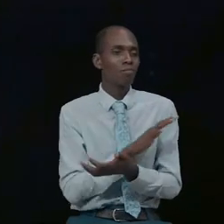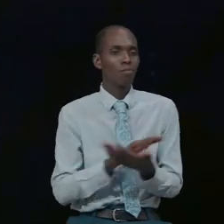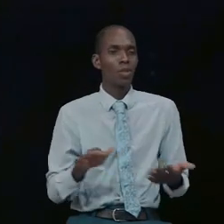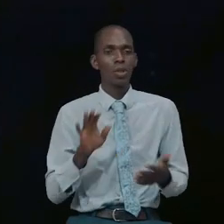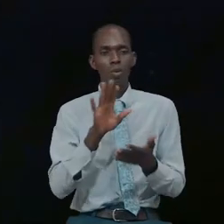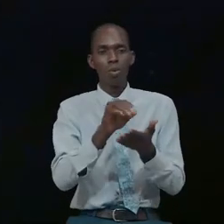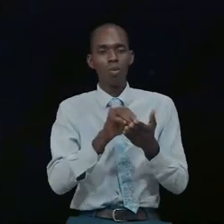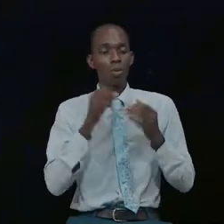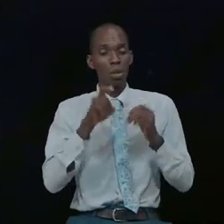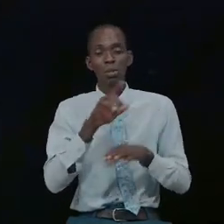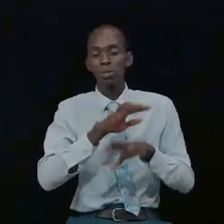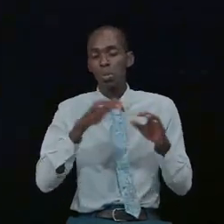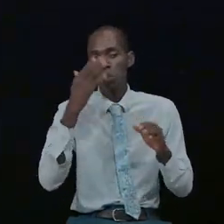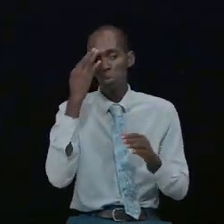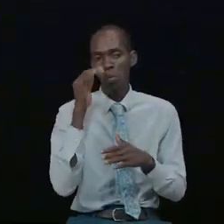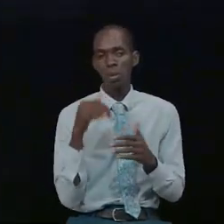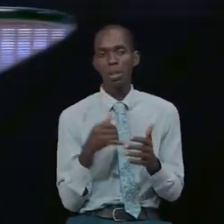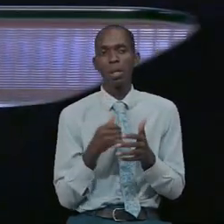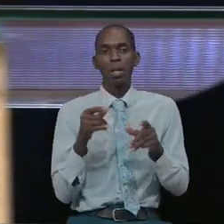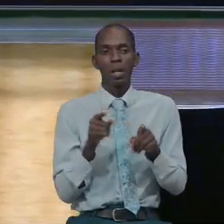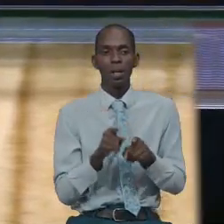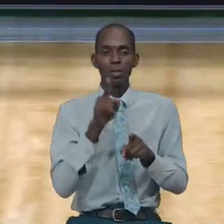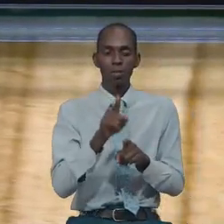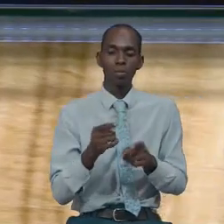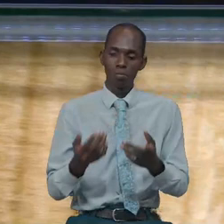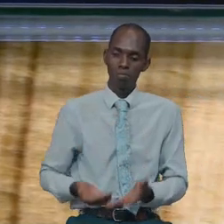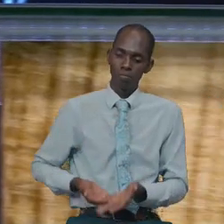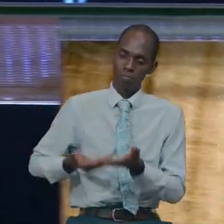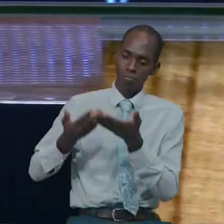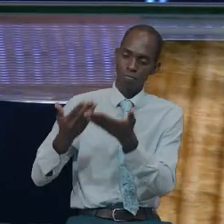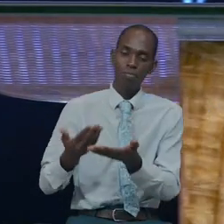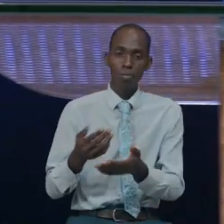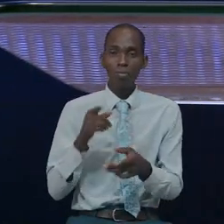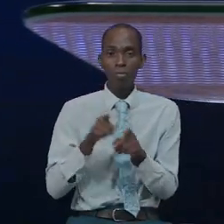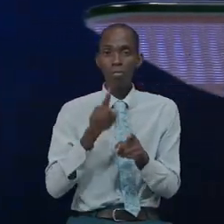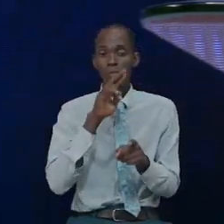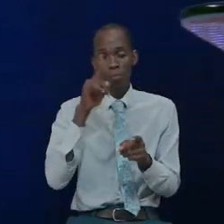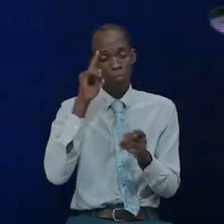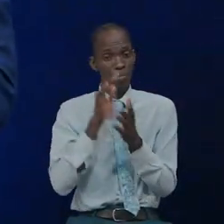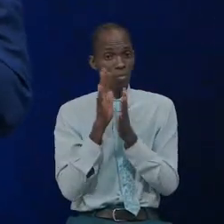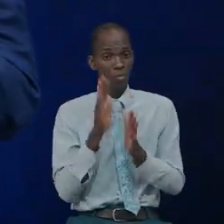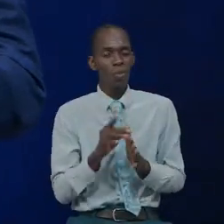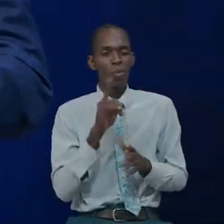he knoweth it not. As a believer yourself, when you are too much in interaction